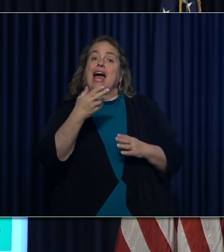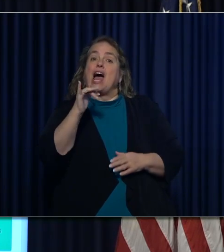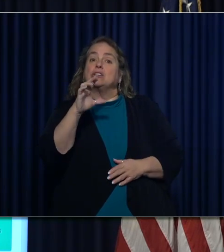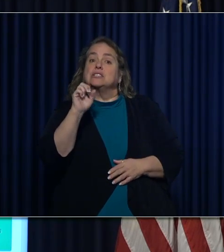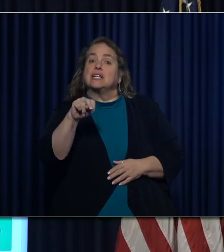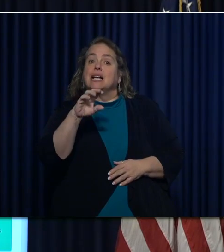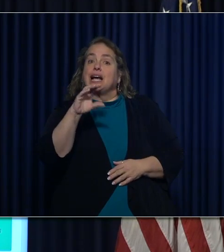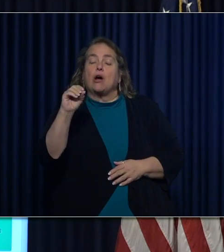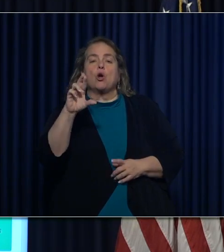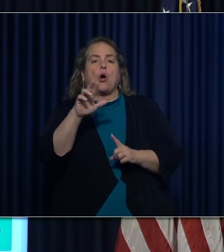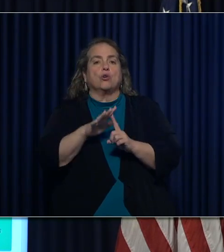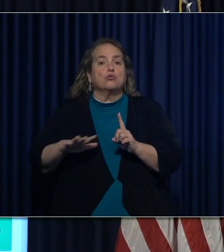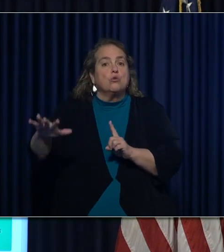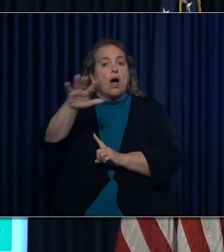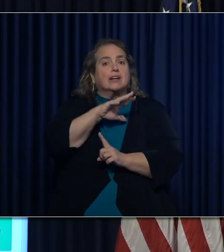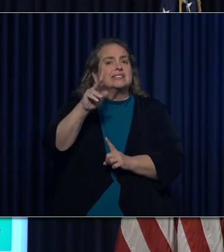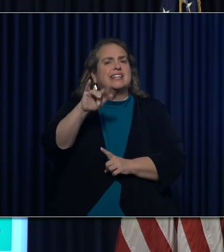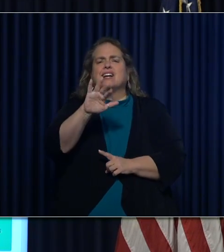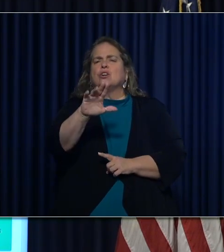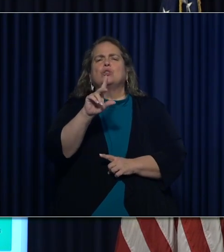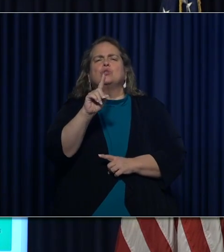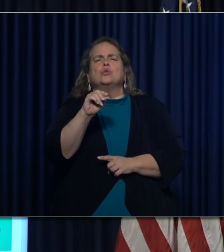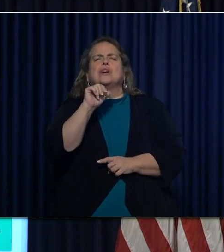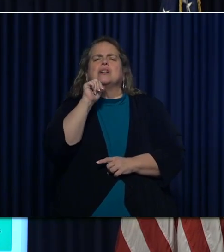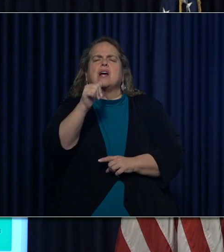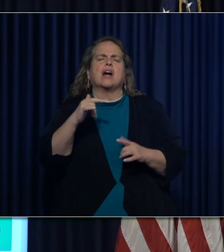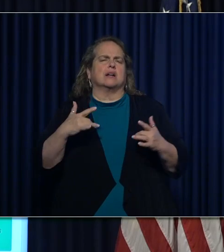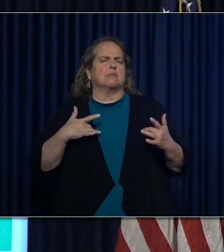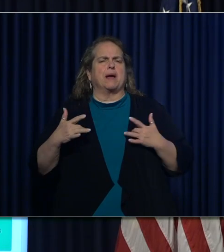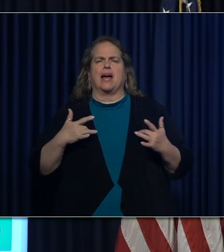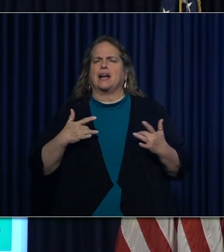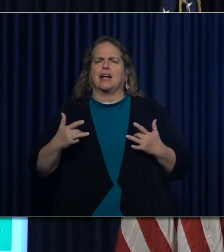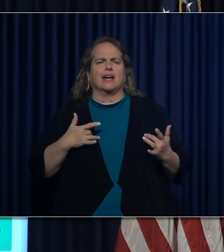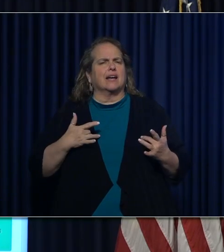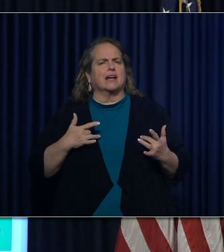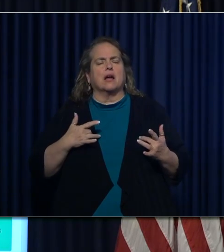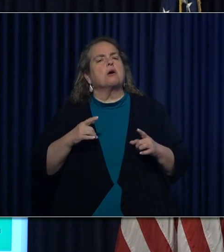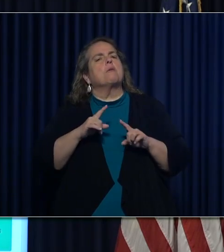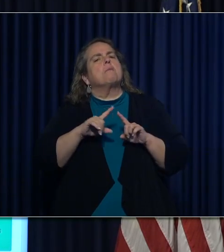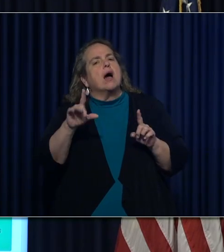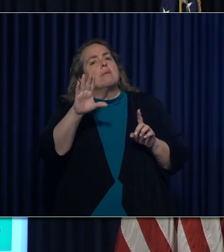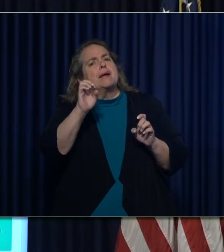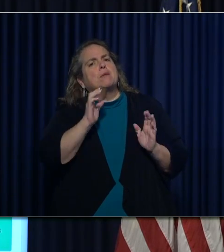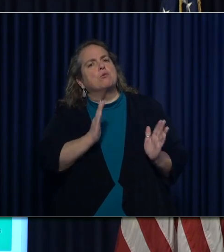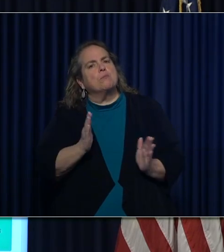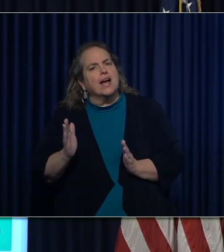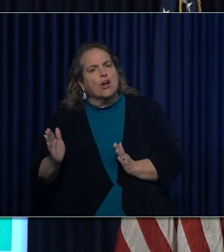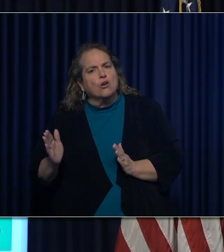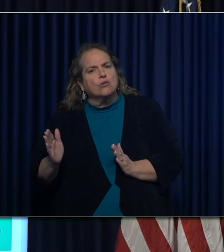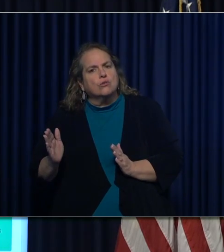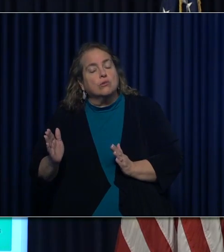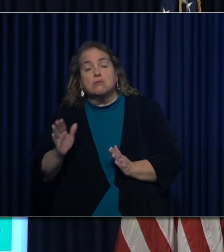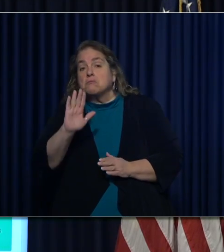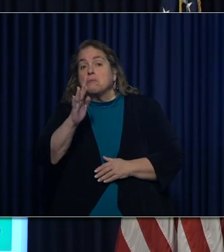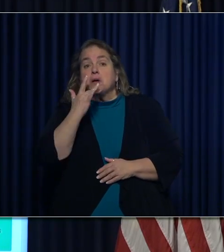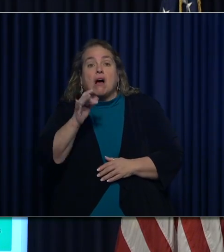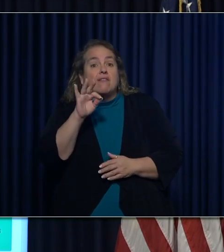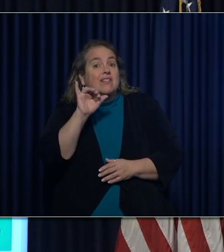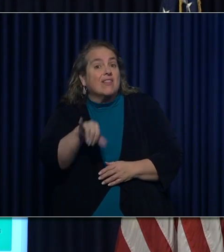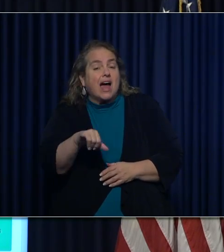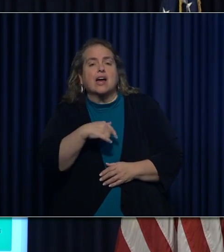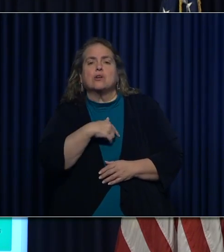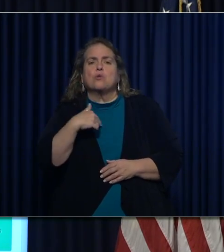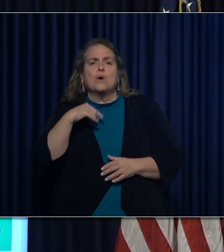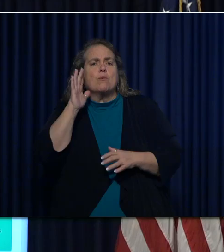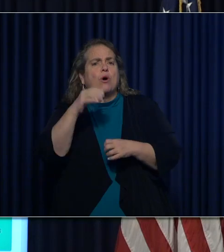across Kentucky should not panic, but instead should be prepared. And because of that, we're going to make